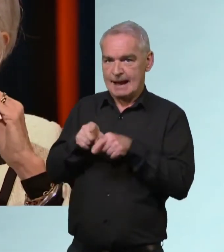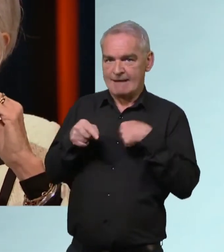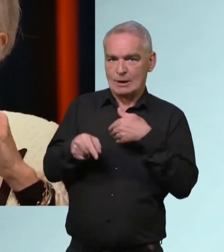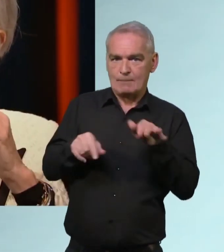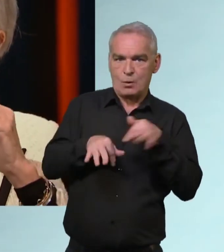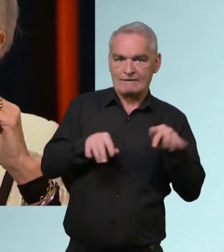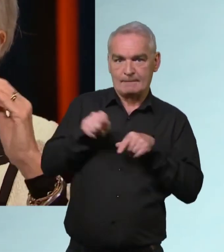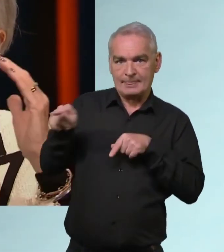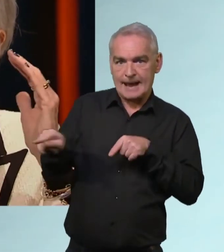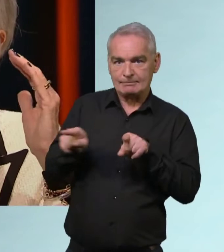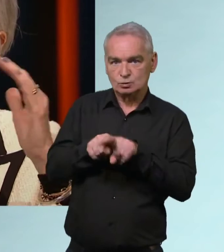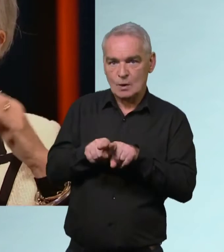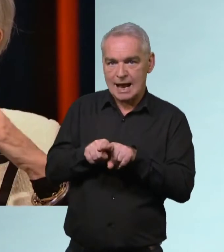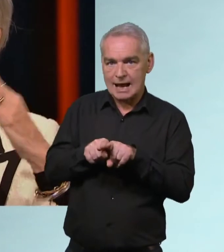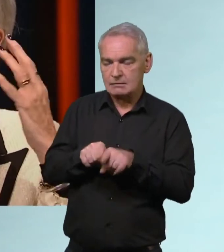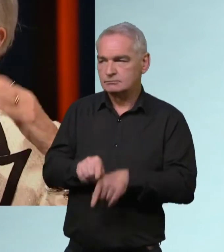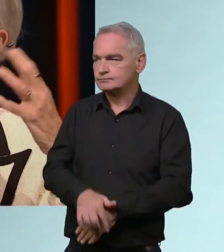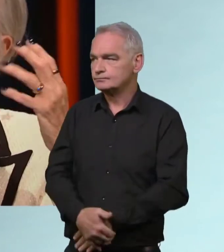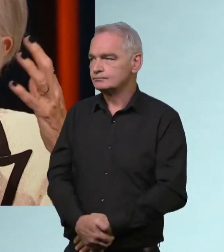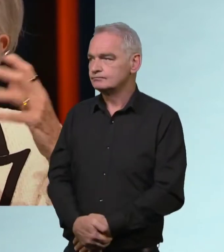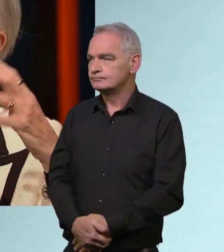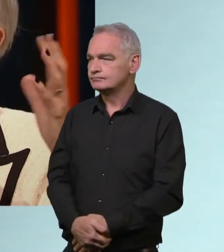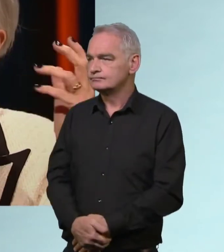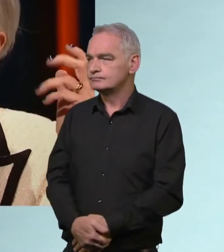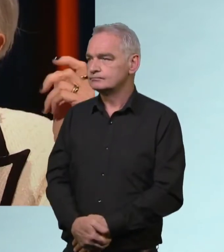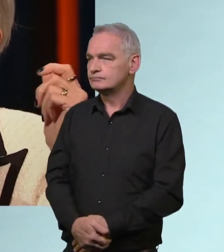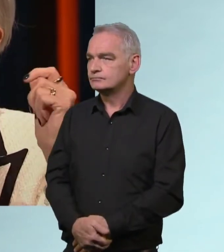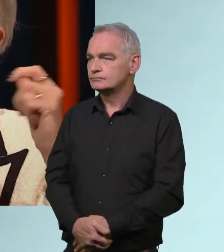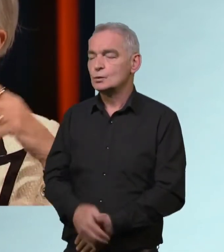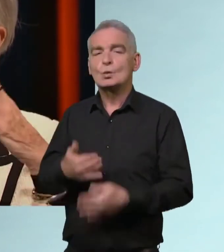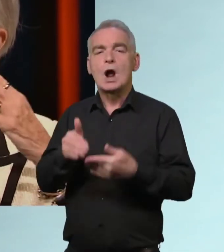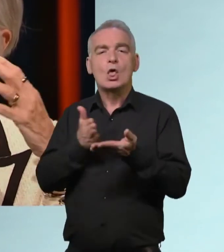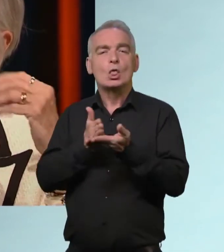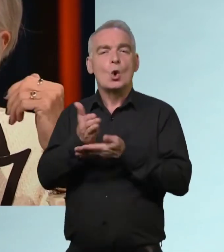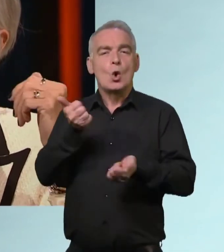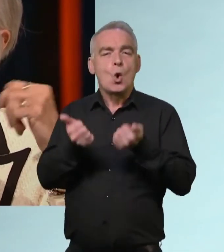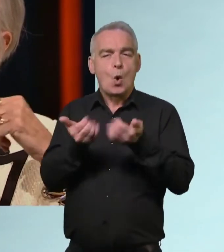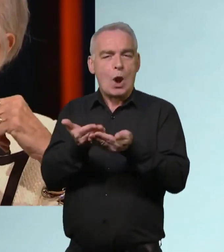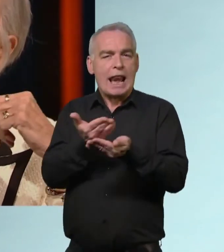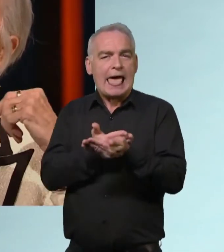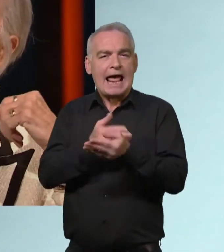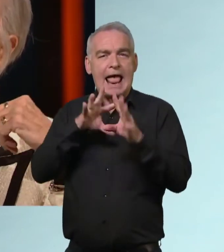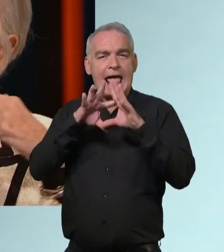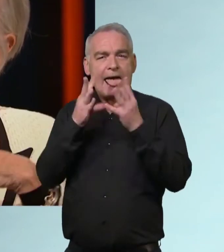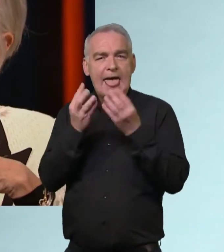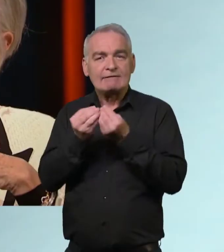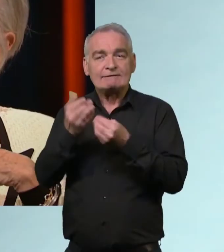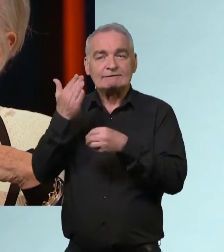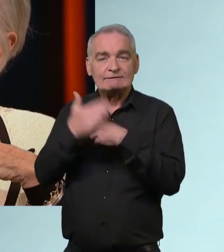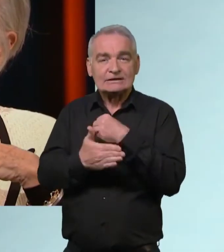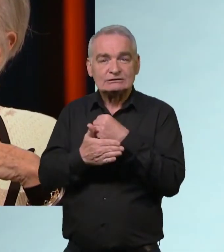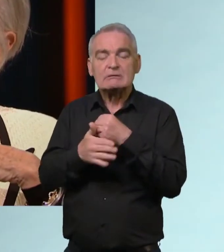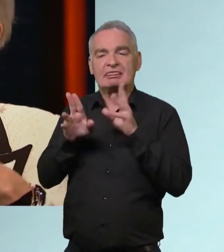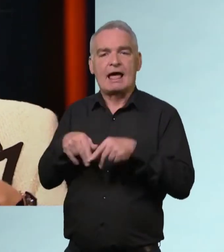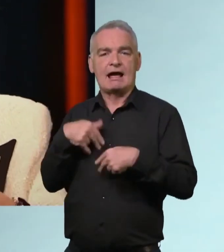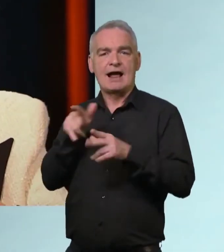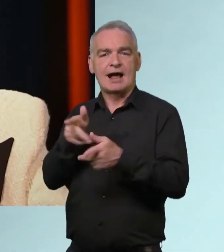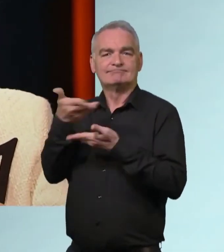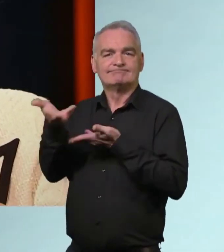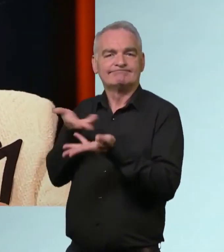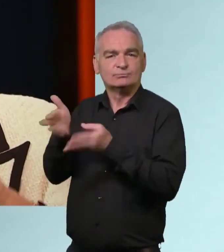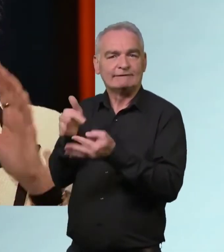only once all of the legal formalities have gone through, then I can speak to the family. And